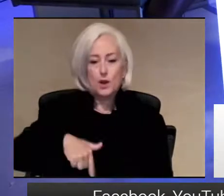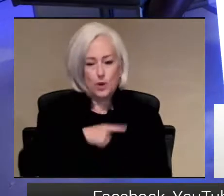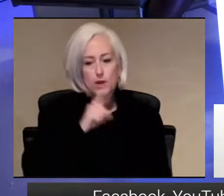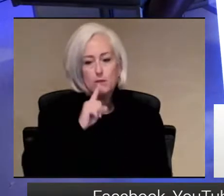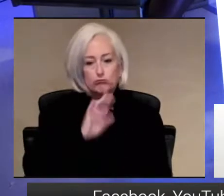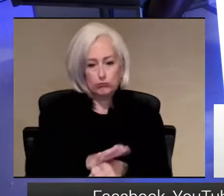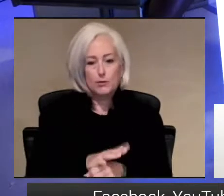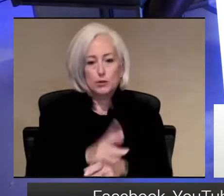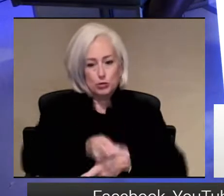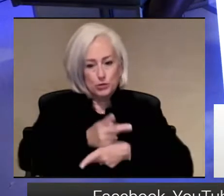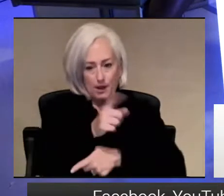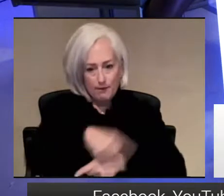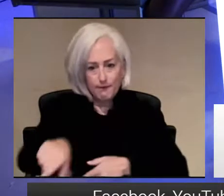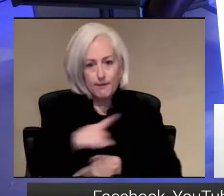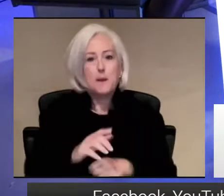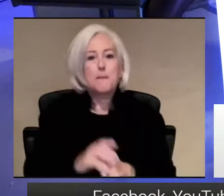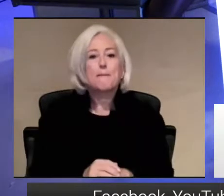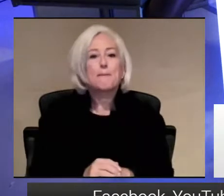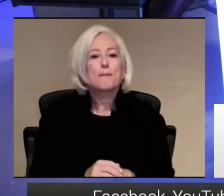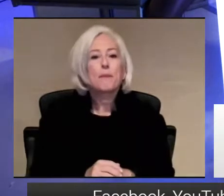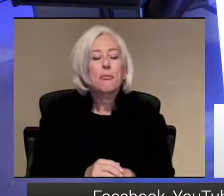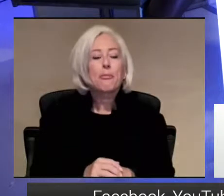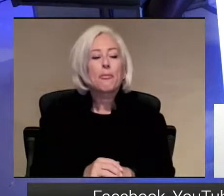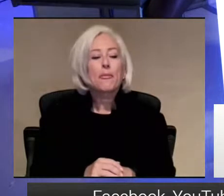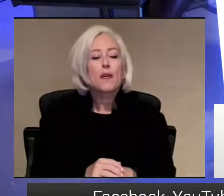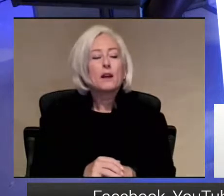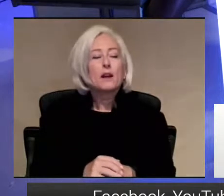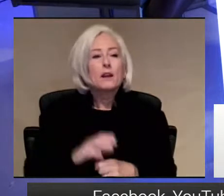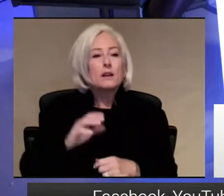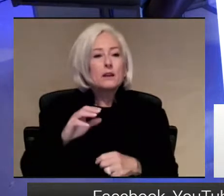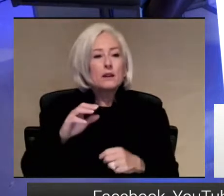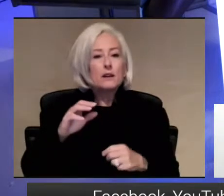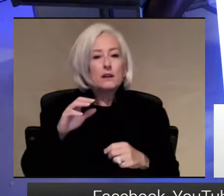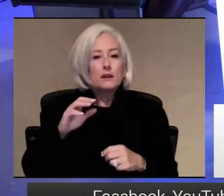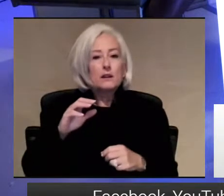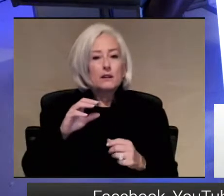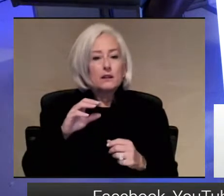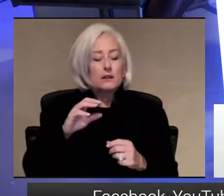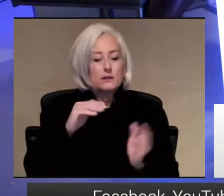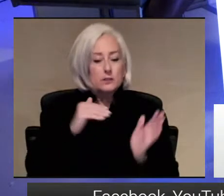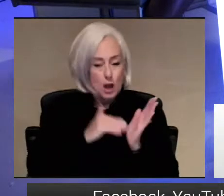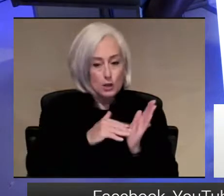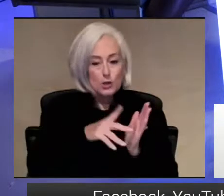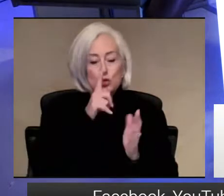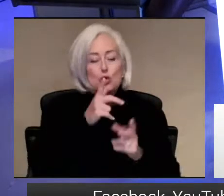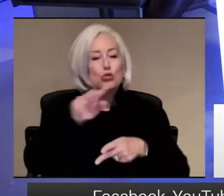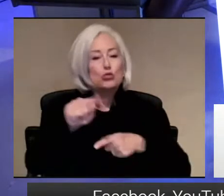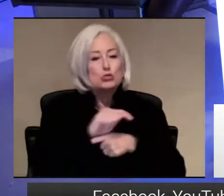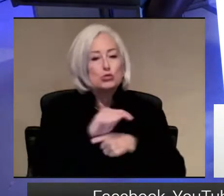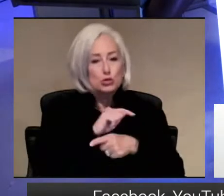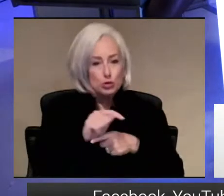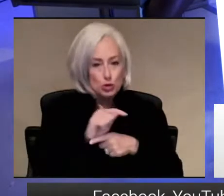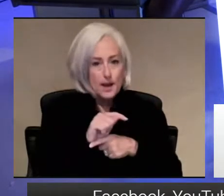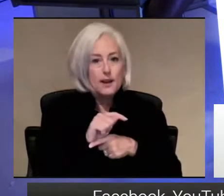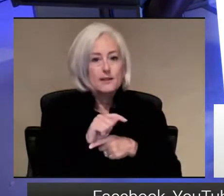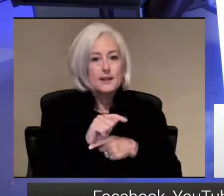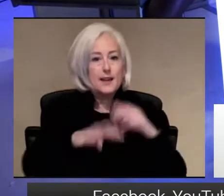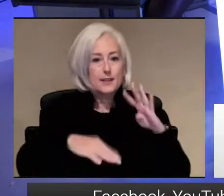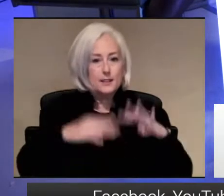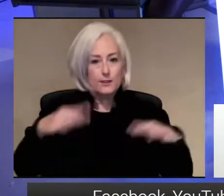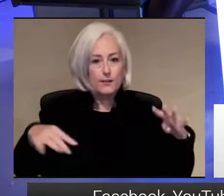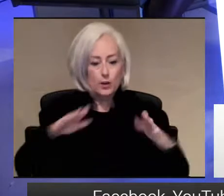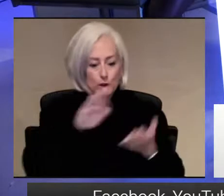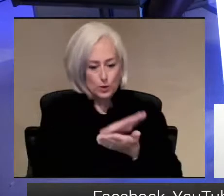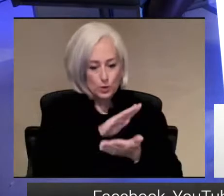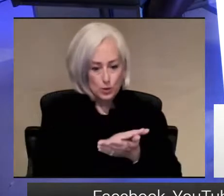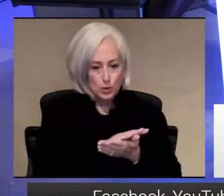who have trained at diverse schools are more comfortable treating patients from different ethnic backgrounds from their own. It